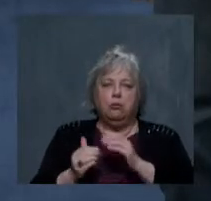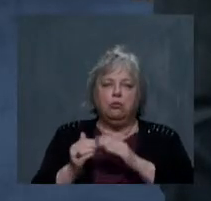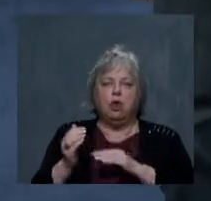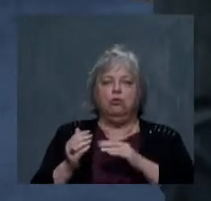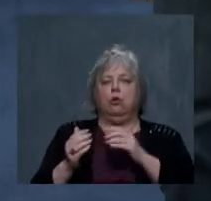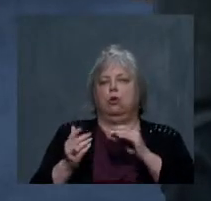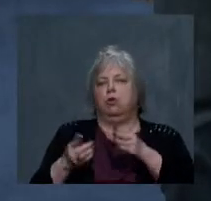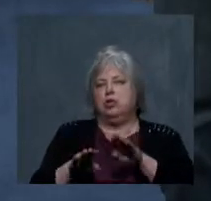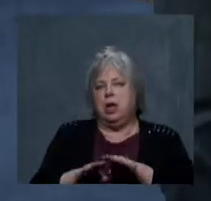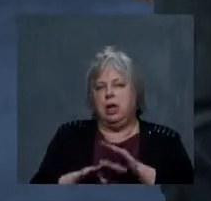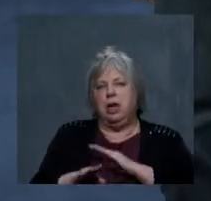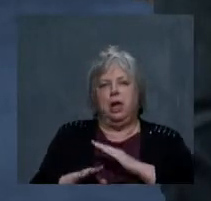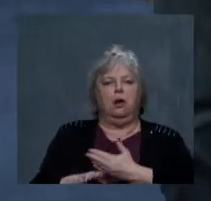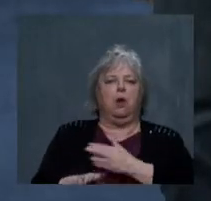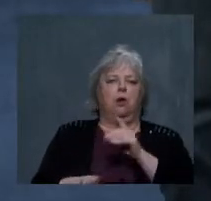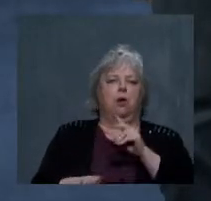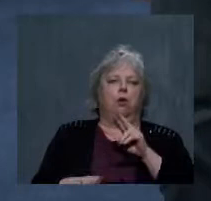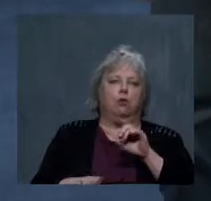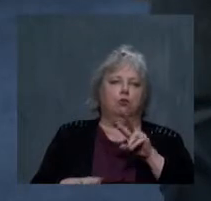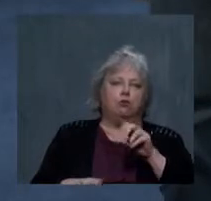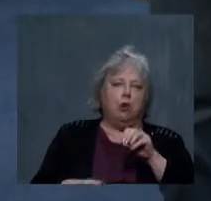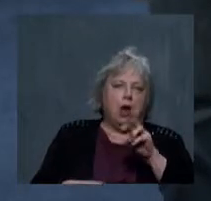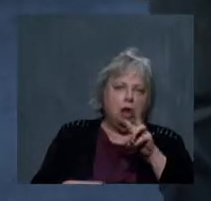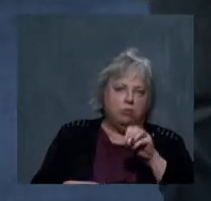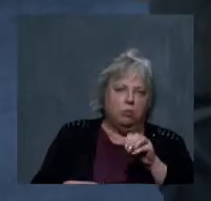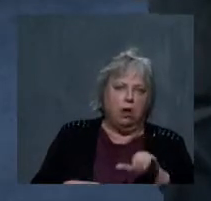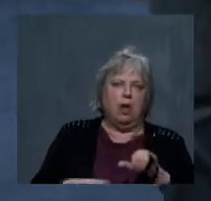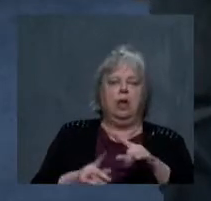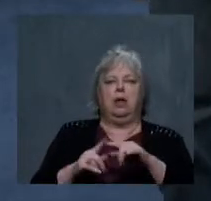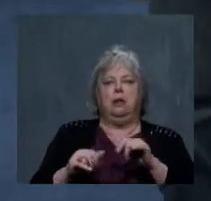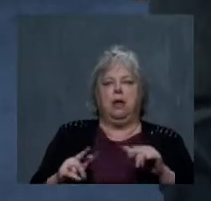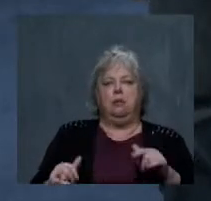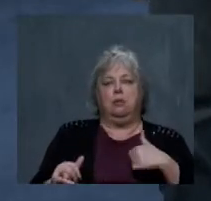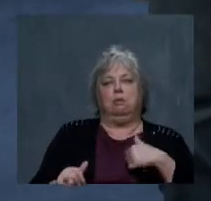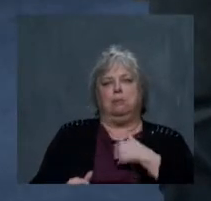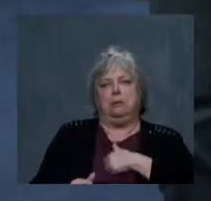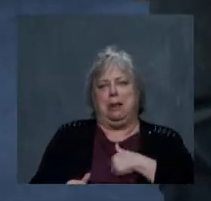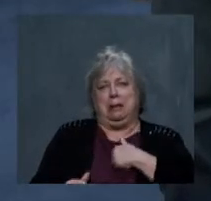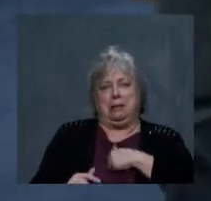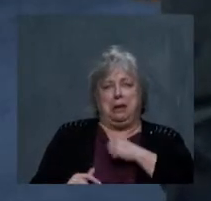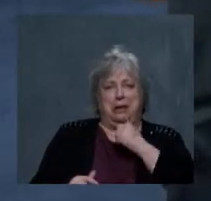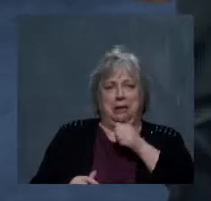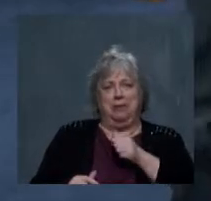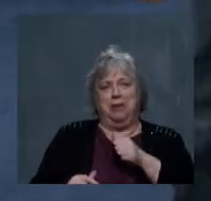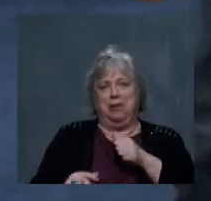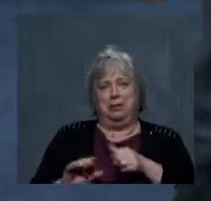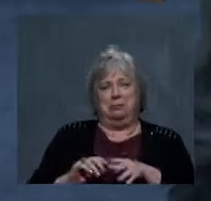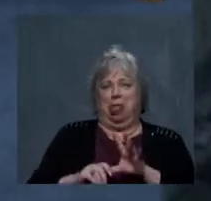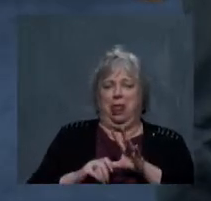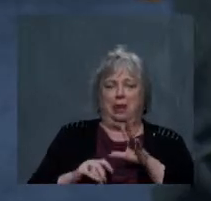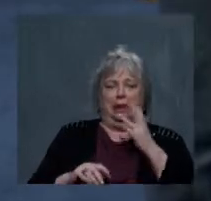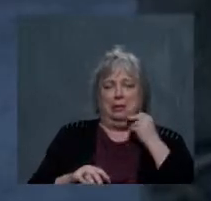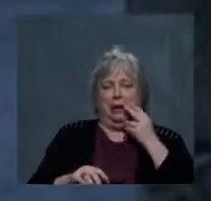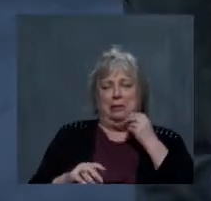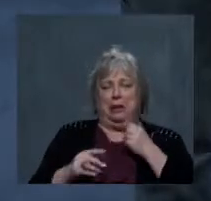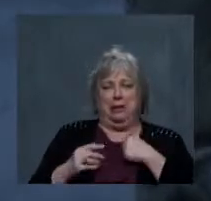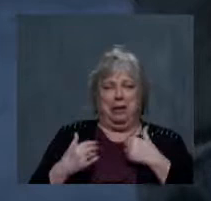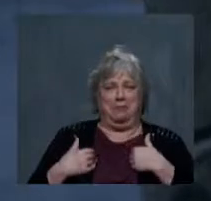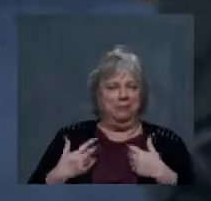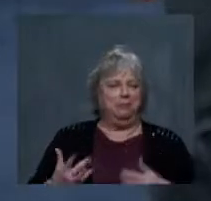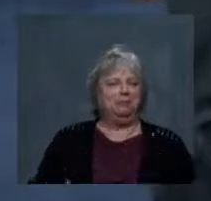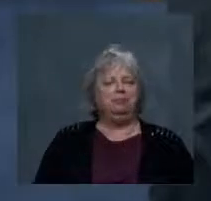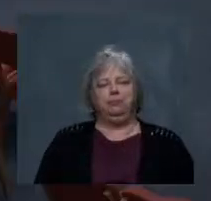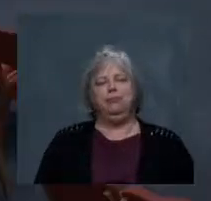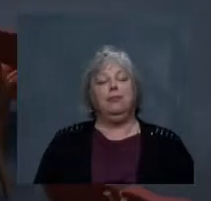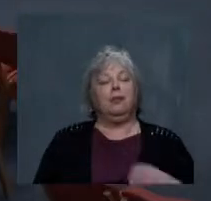shutting down our driveway, stuff like that. So I do apologize for the inexperience That's okay. That I have.